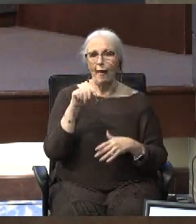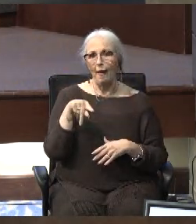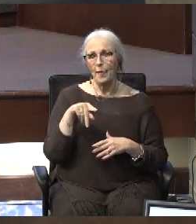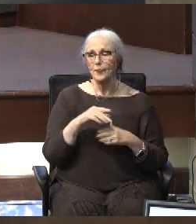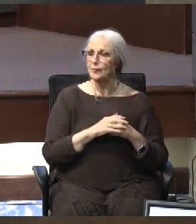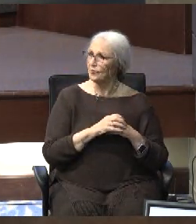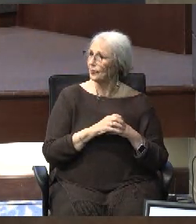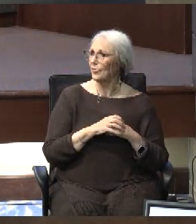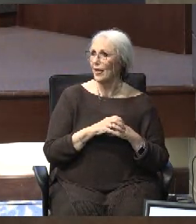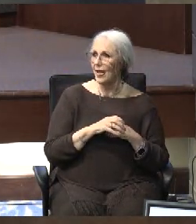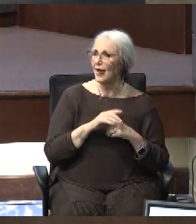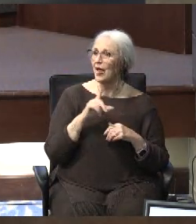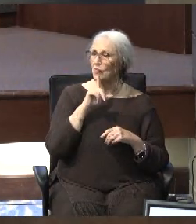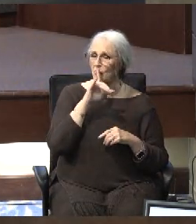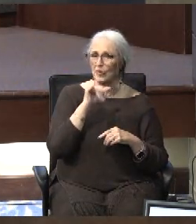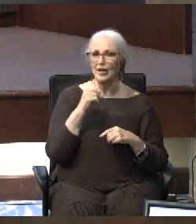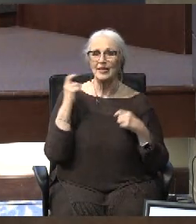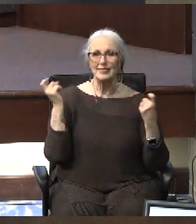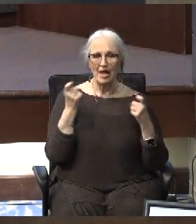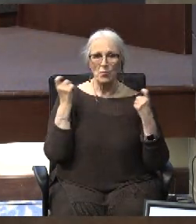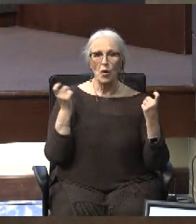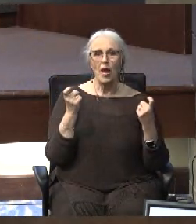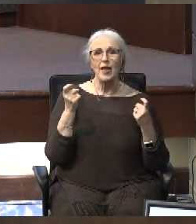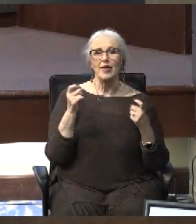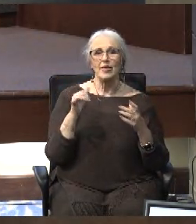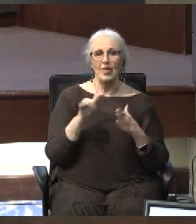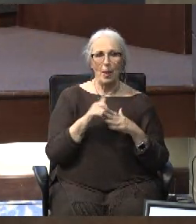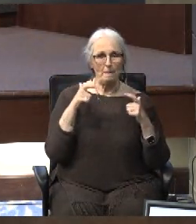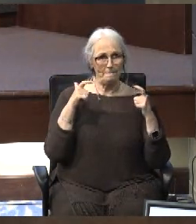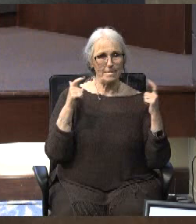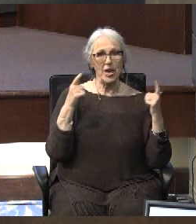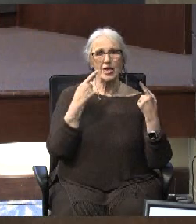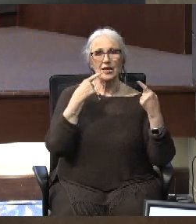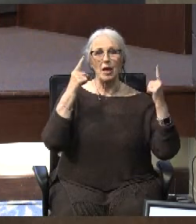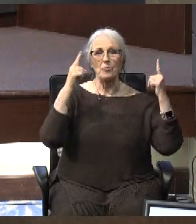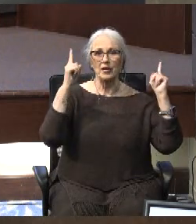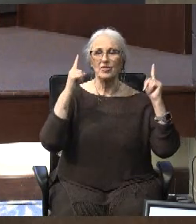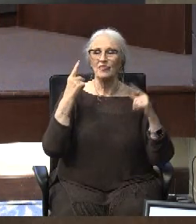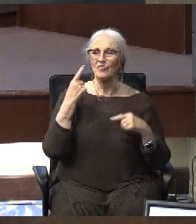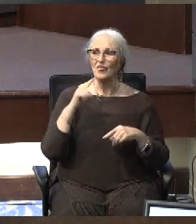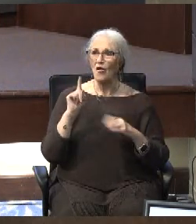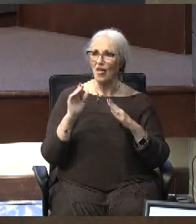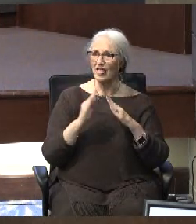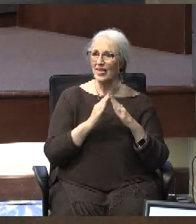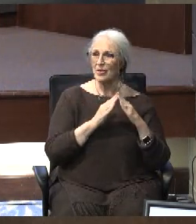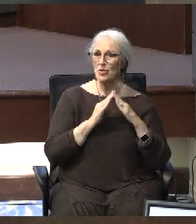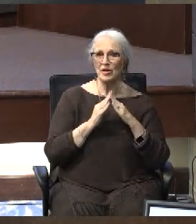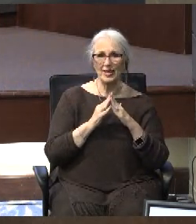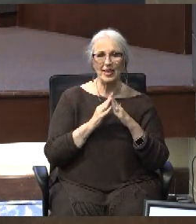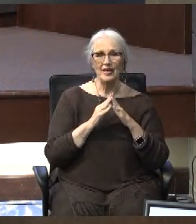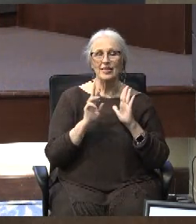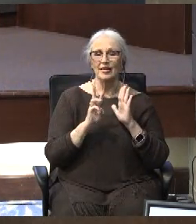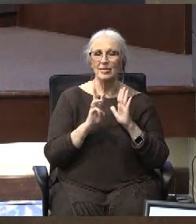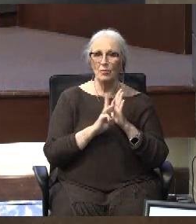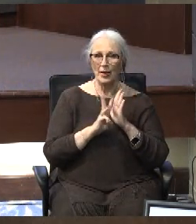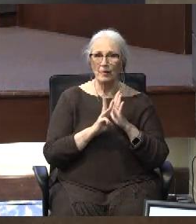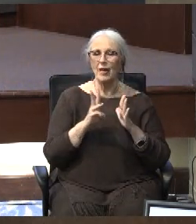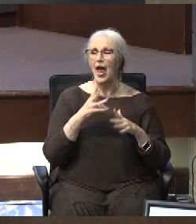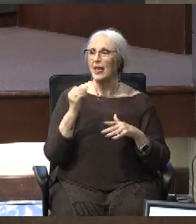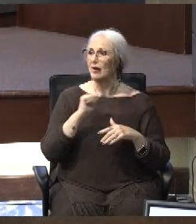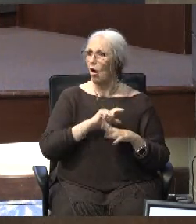So I do celebrate that big accomplishment for our city, and just want to thank everyone on our